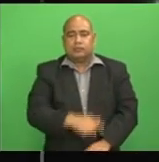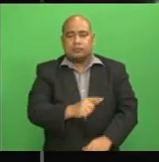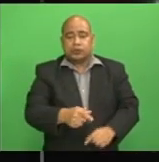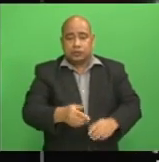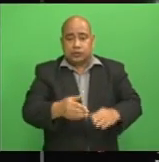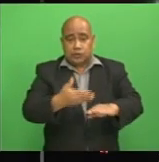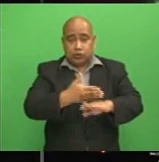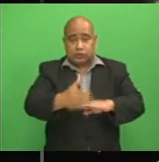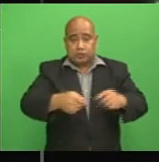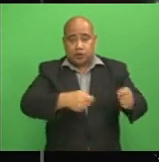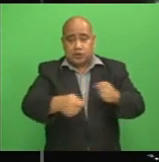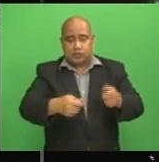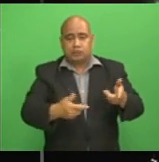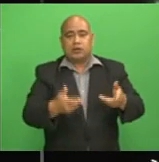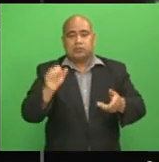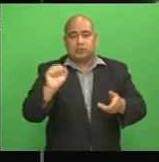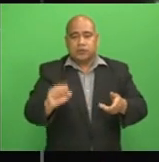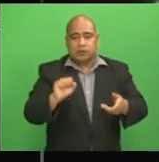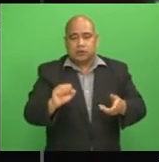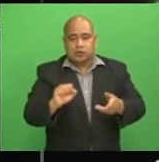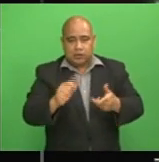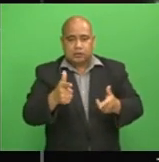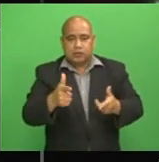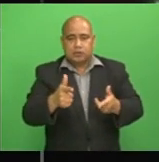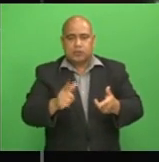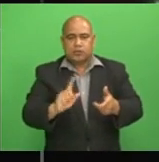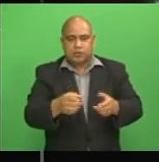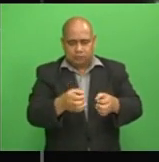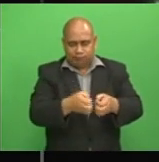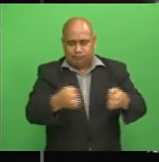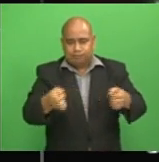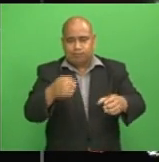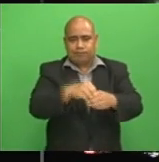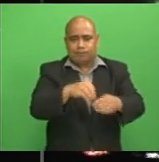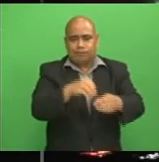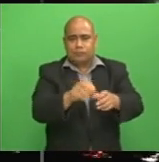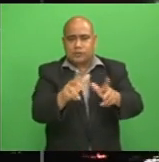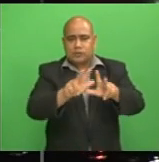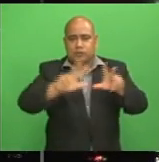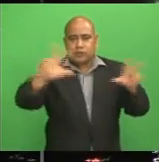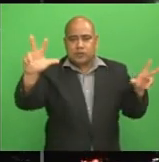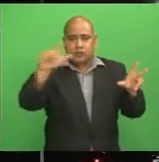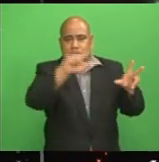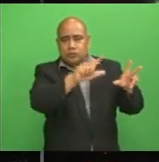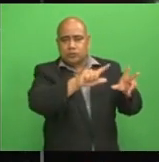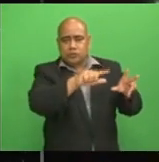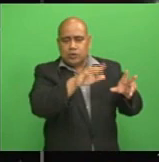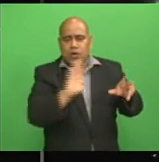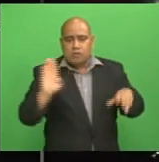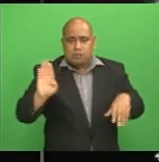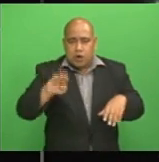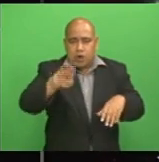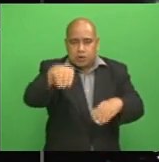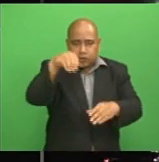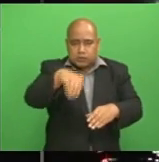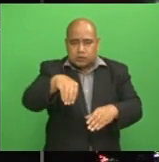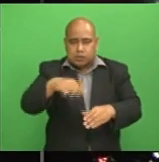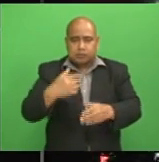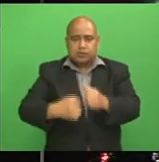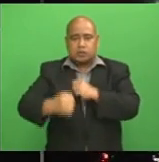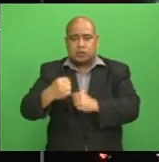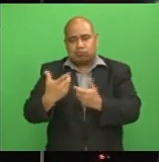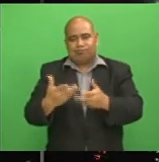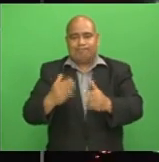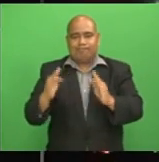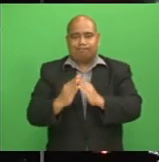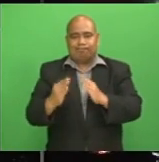an expansion are part of plans earmarked for Nriketi and Madawata to become a small township. Tucked neatly on the side of the main Nriketi